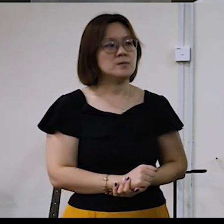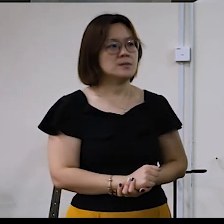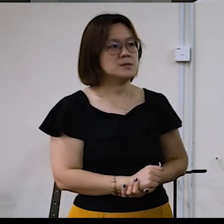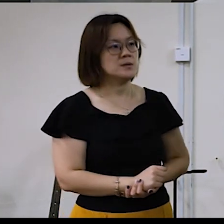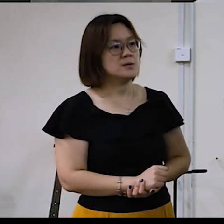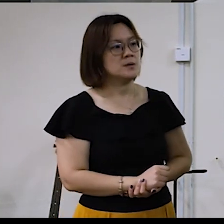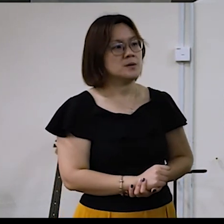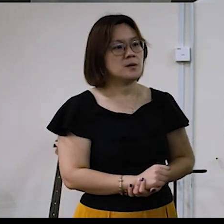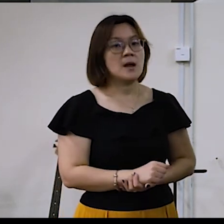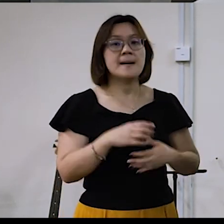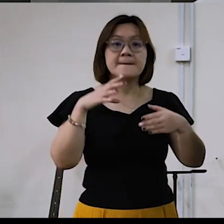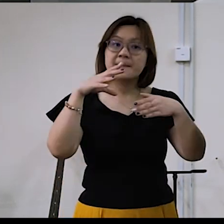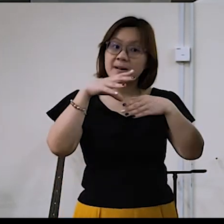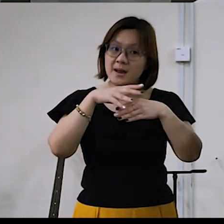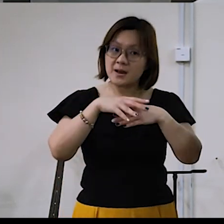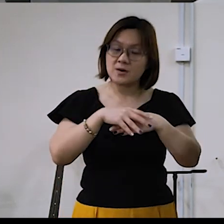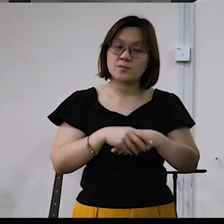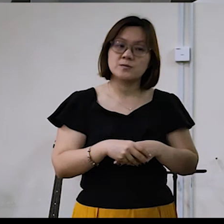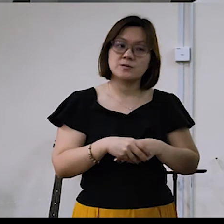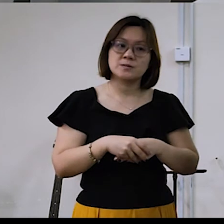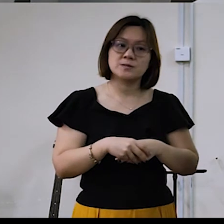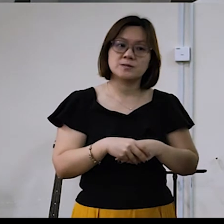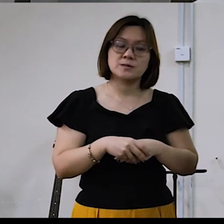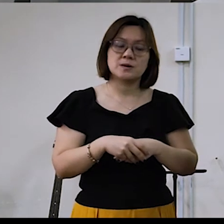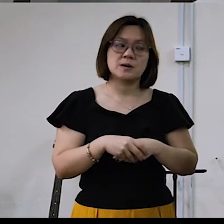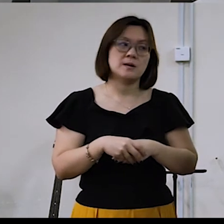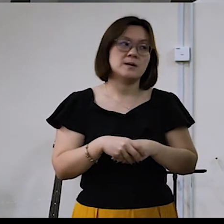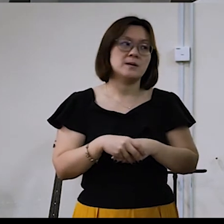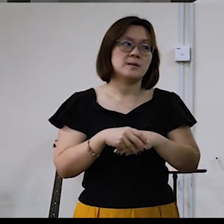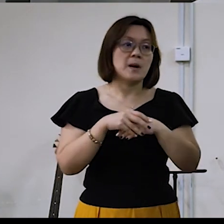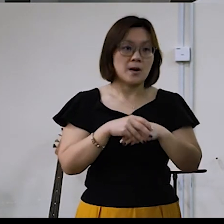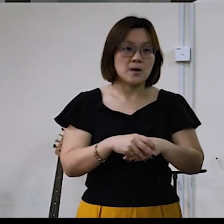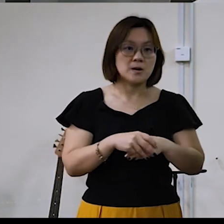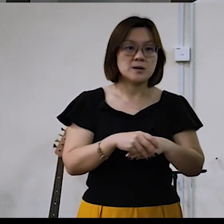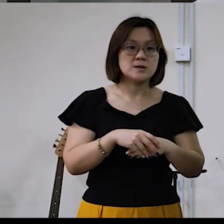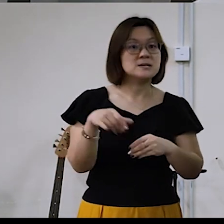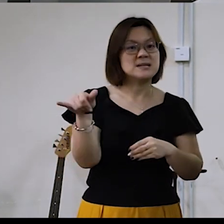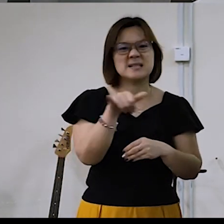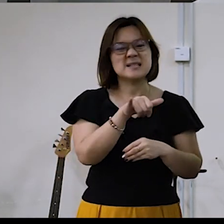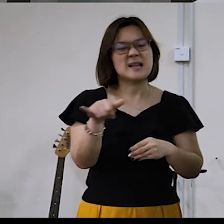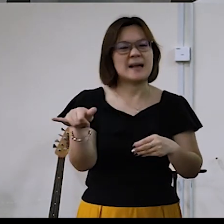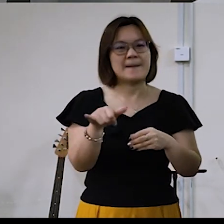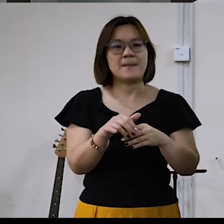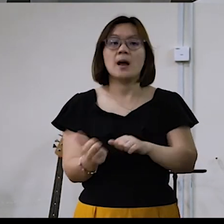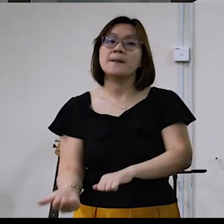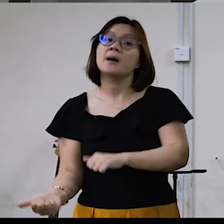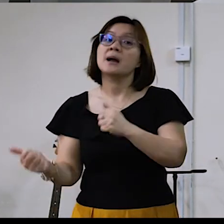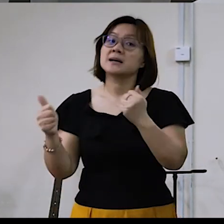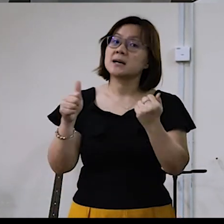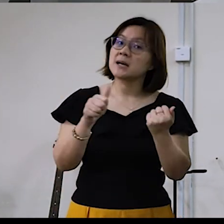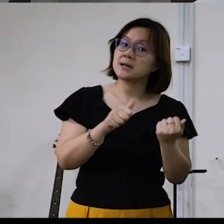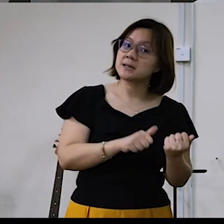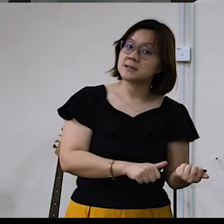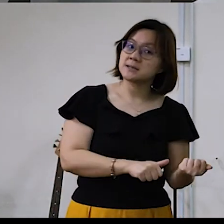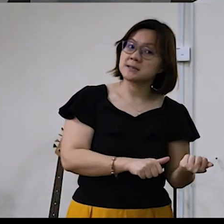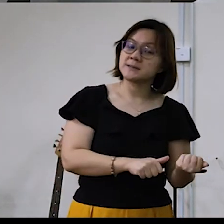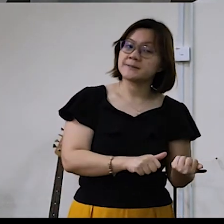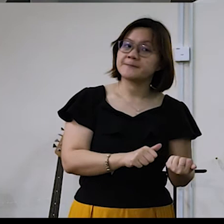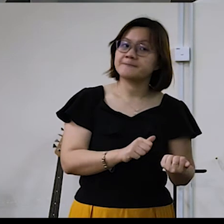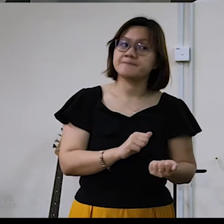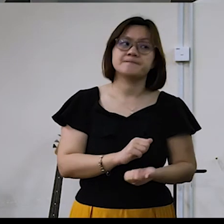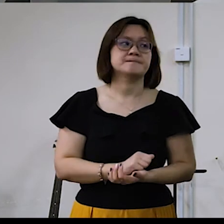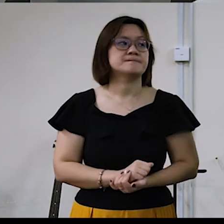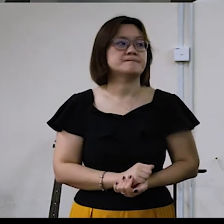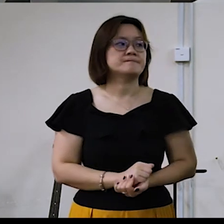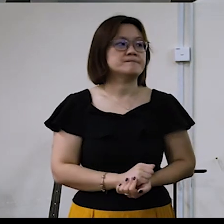Right? Marriage should not be a secret. So baptism should not also be a secret. Next one would be an outward demonstration. Listen,